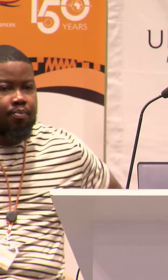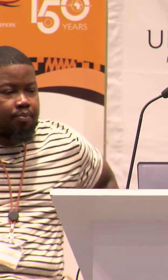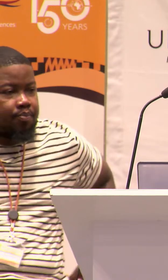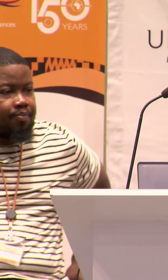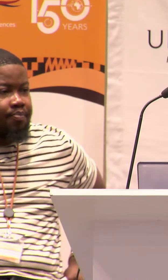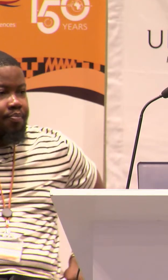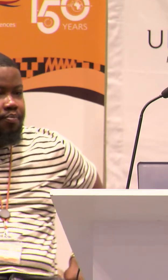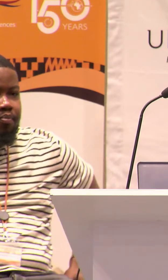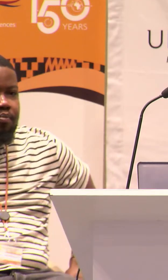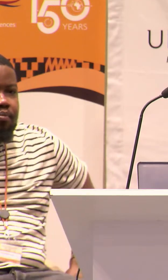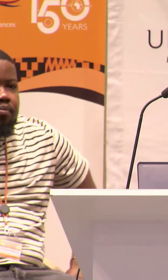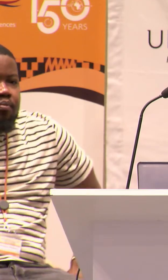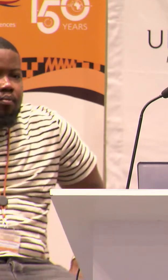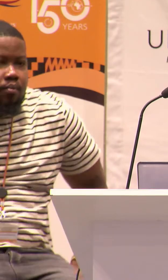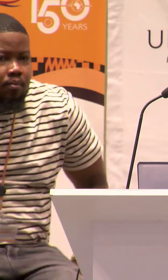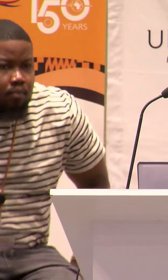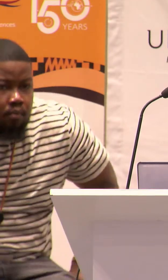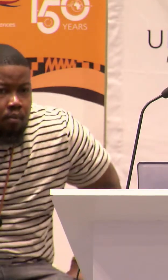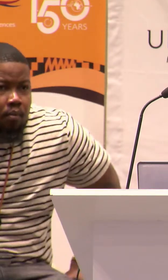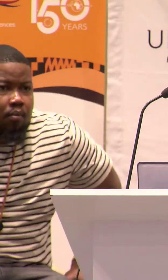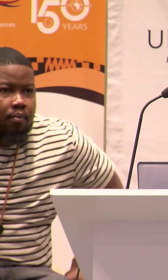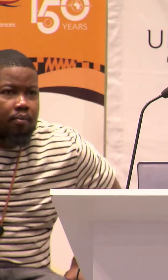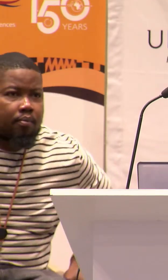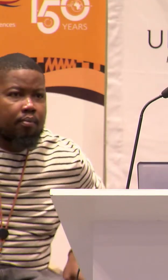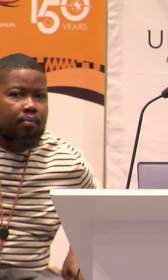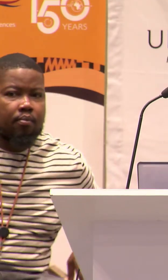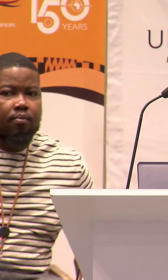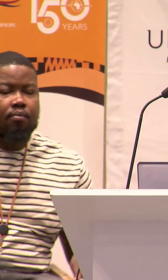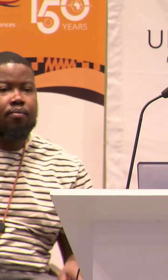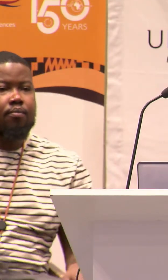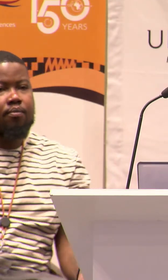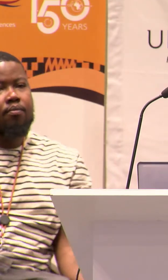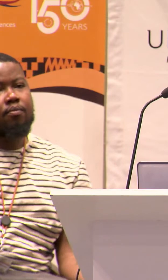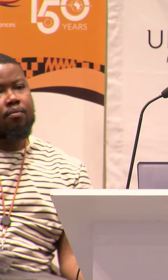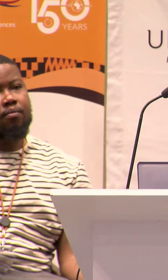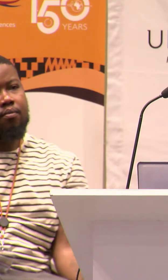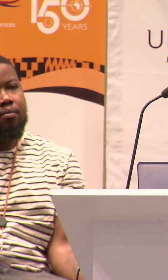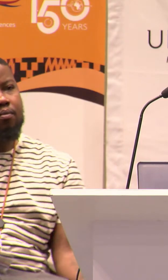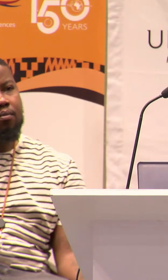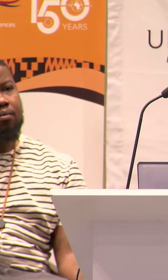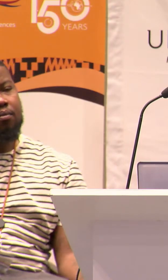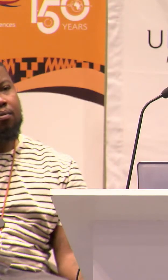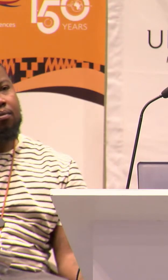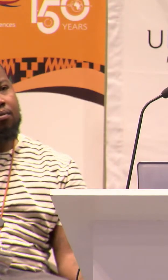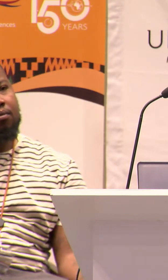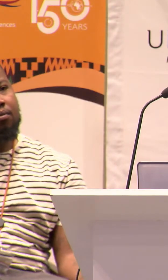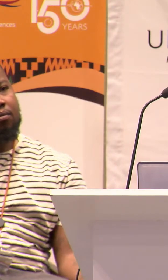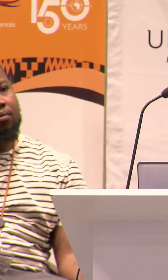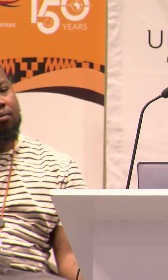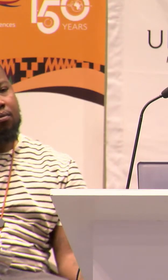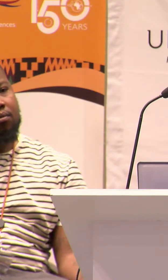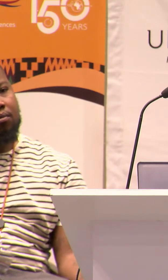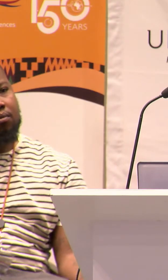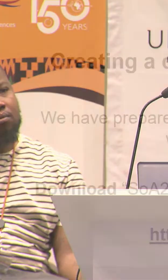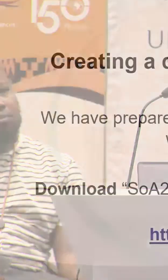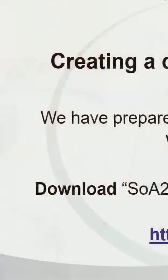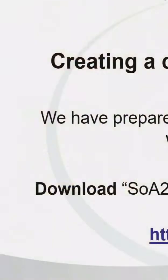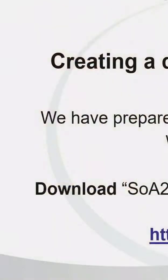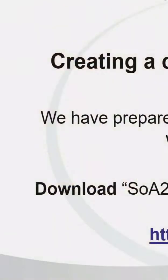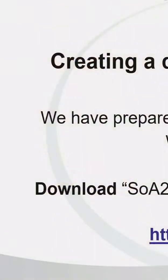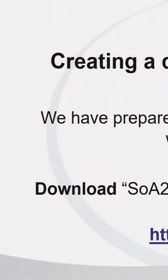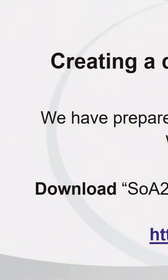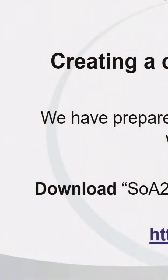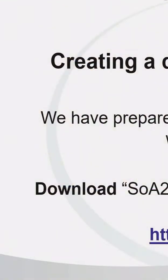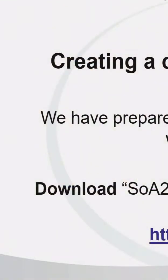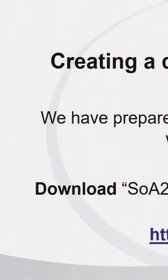sheet that you can download. So the remaining time, I think we have about 20 minutes